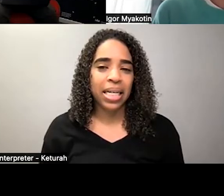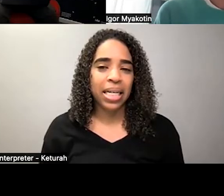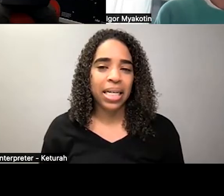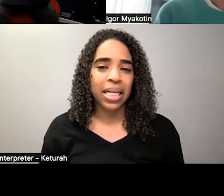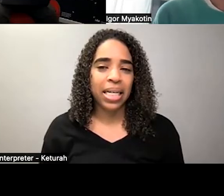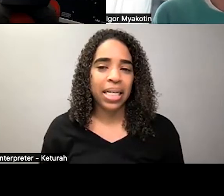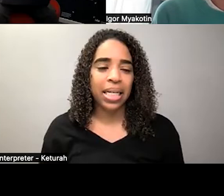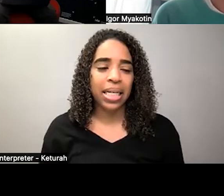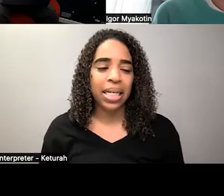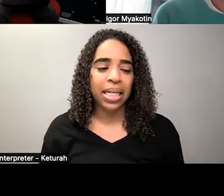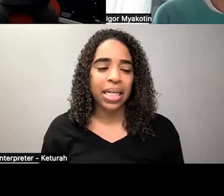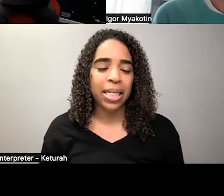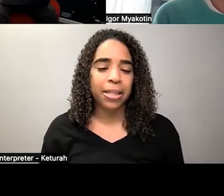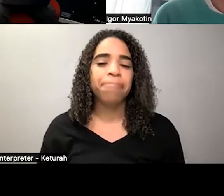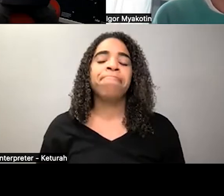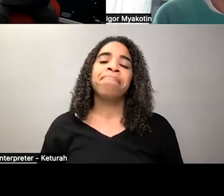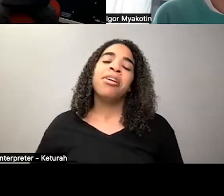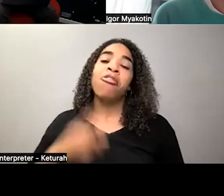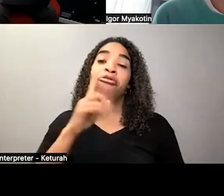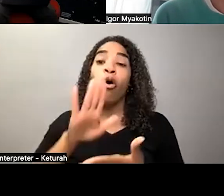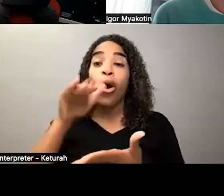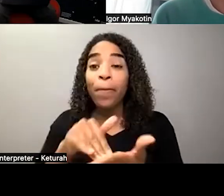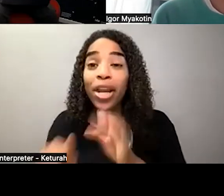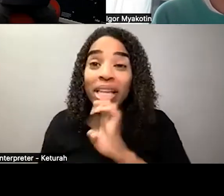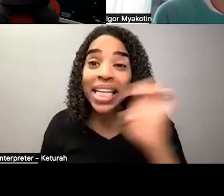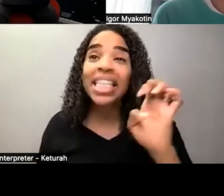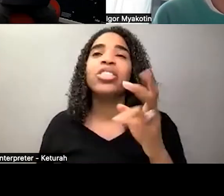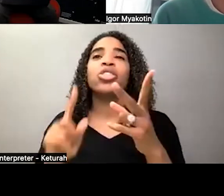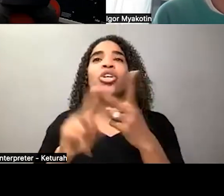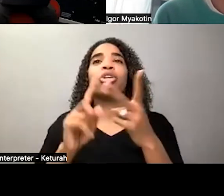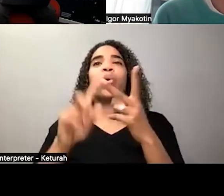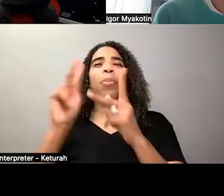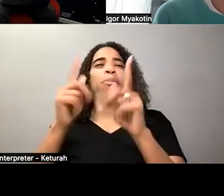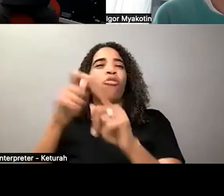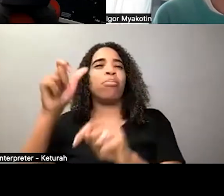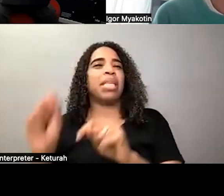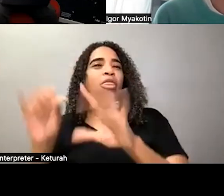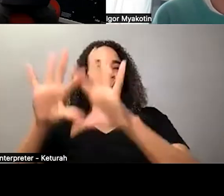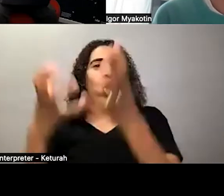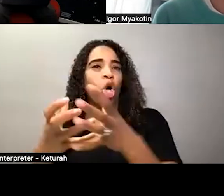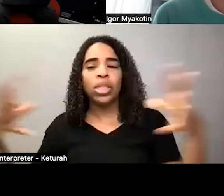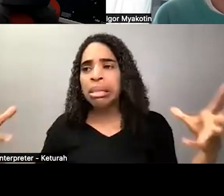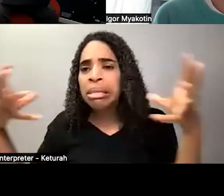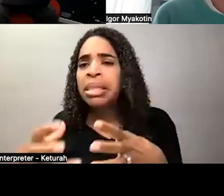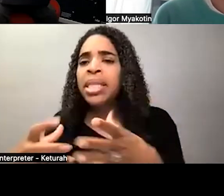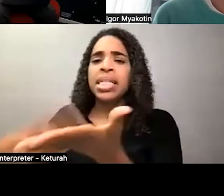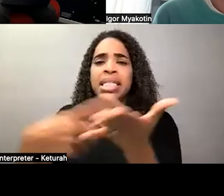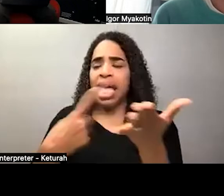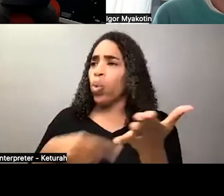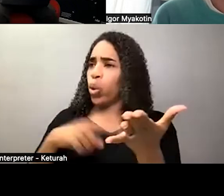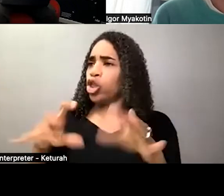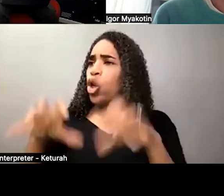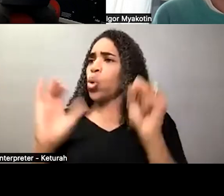always with Middle Eastern or filmmakers of the Southern world, we get together and we say that we need our own festivals, our